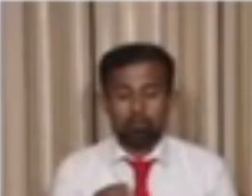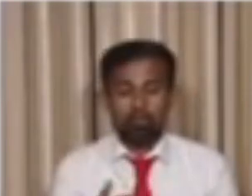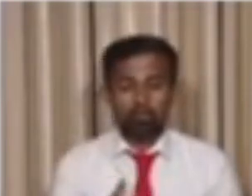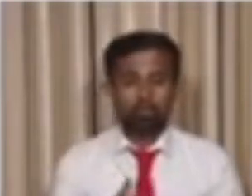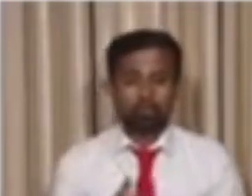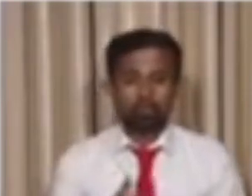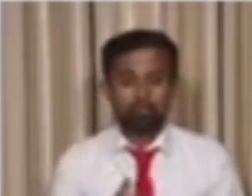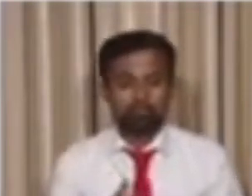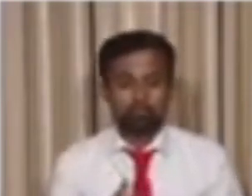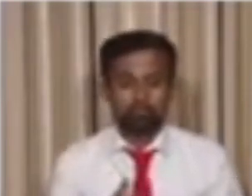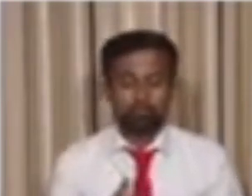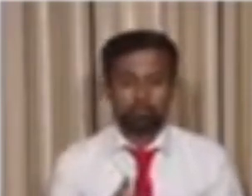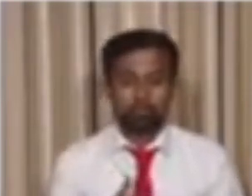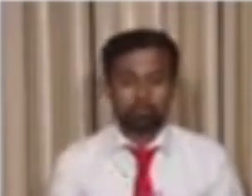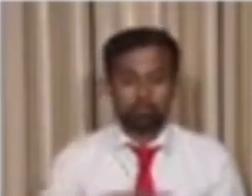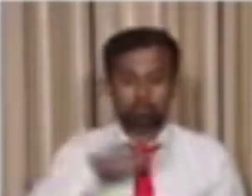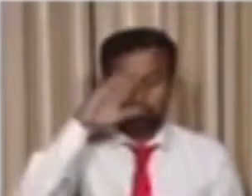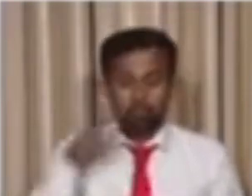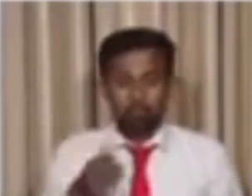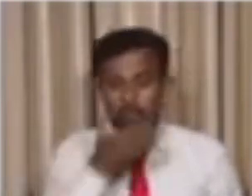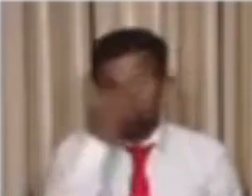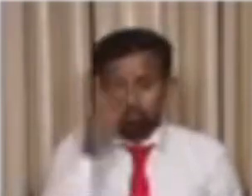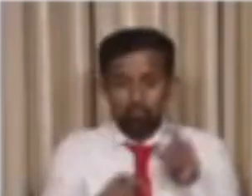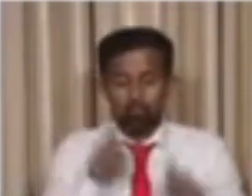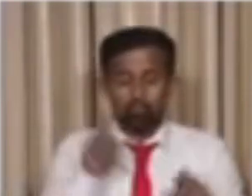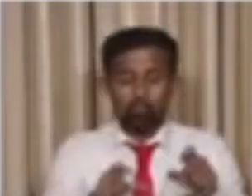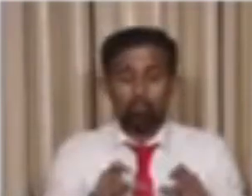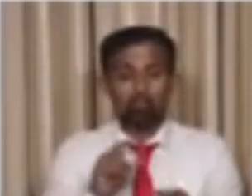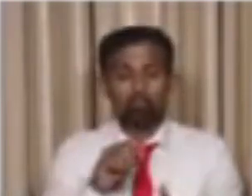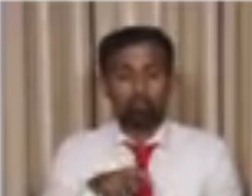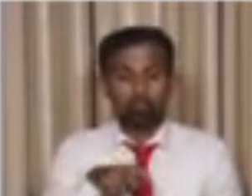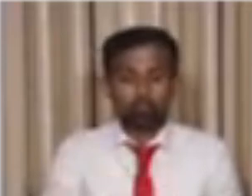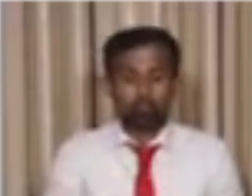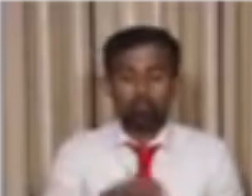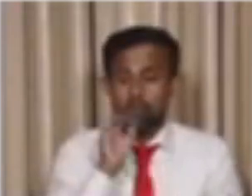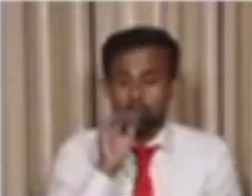disenfranchised the upcountry Tamils. We opposed that. Now, if the argument,